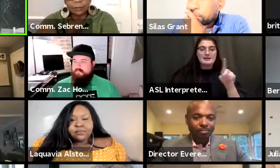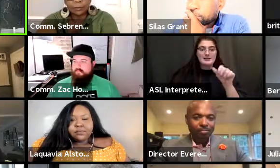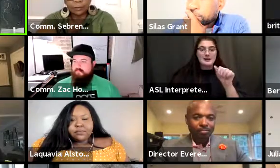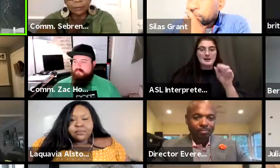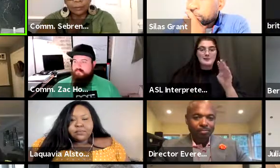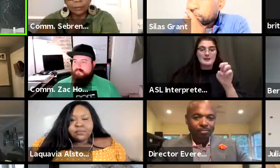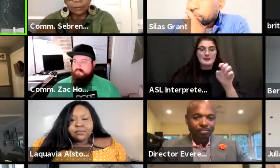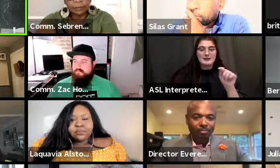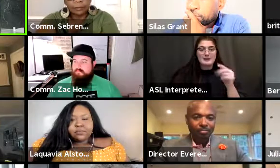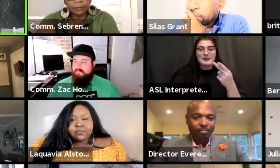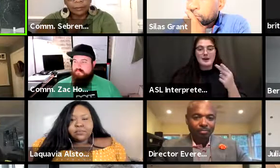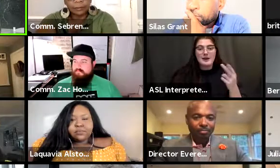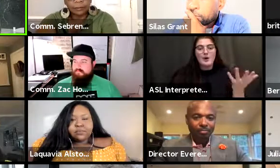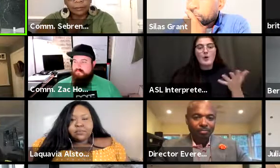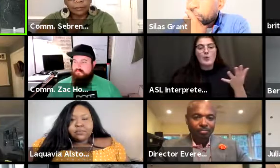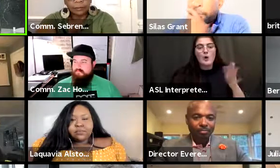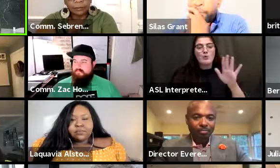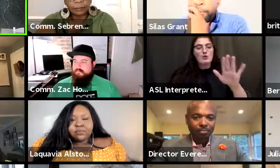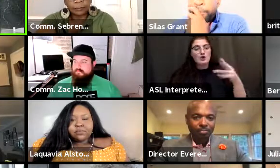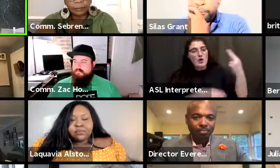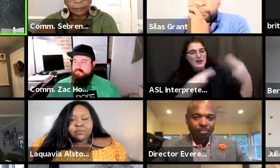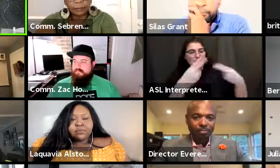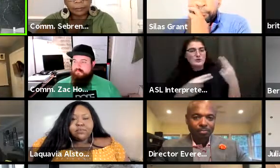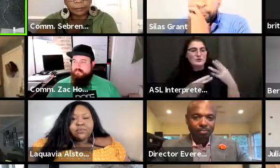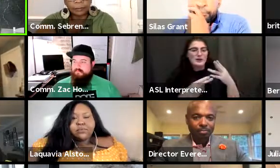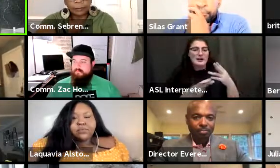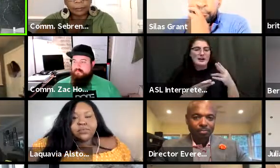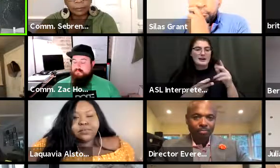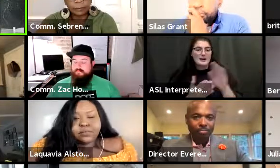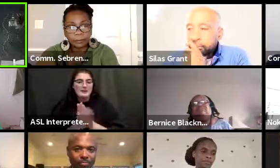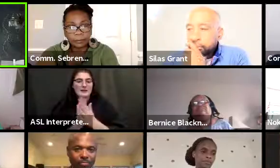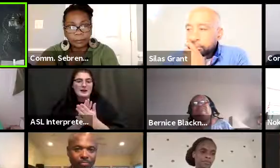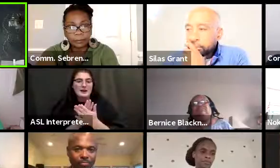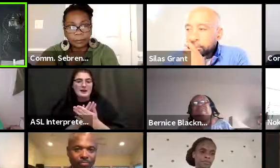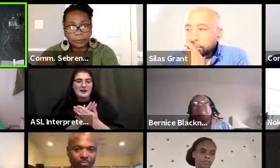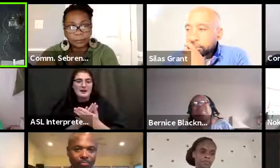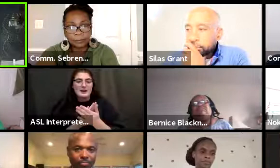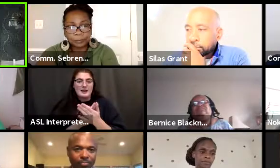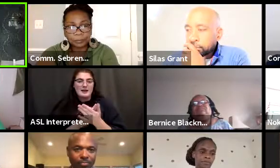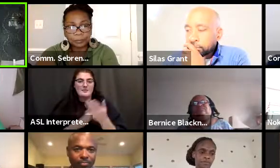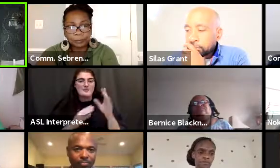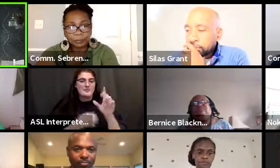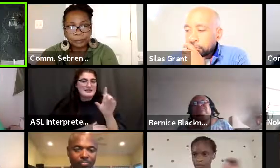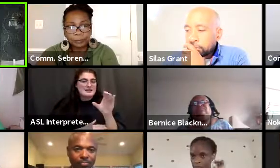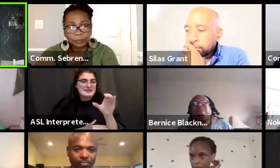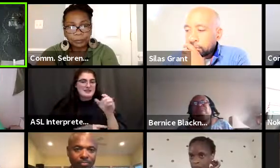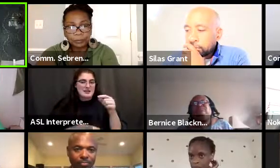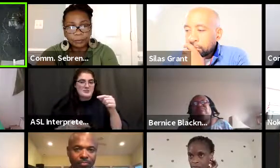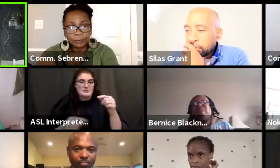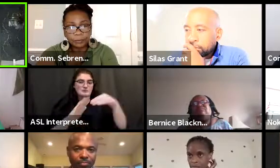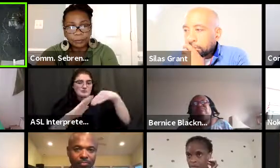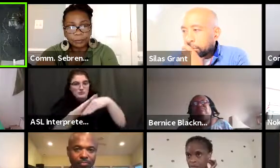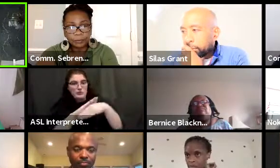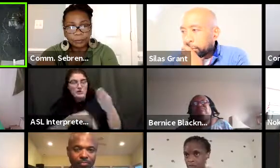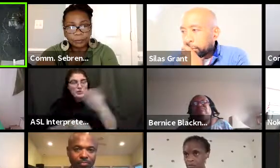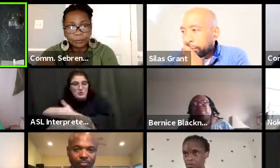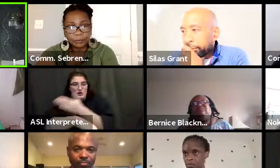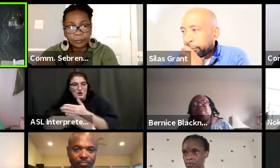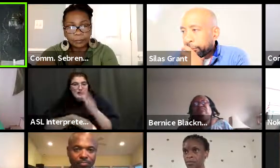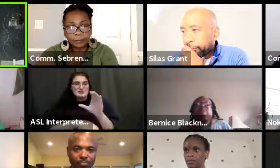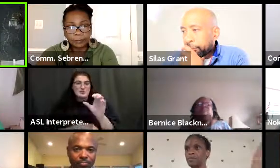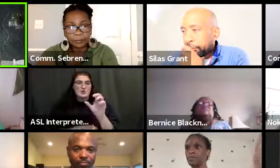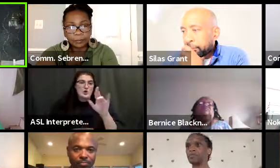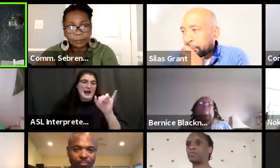given DC's regression back to the crime levels of the 80s? What are you doing to address and combat the human